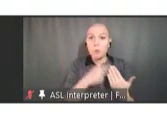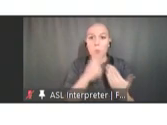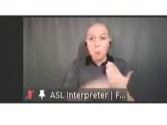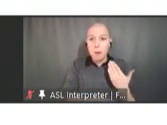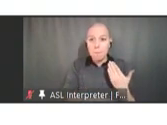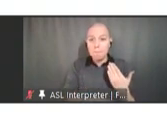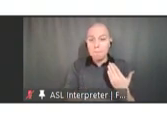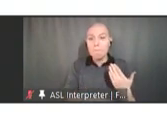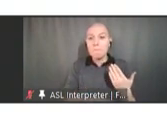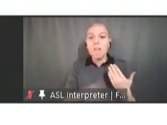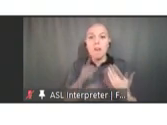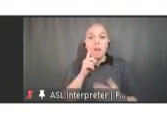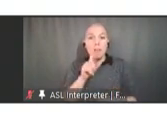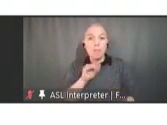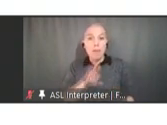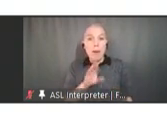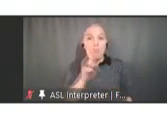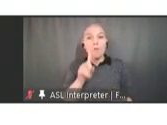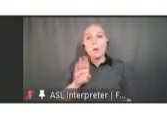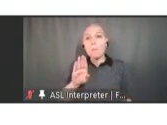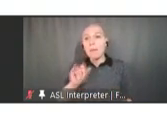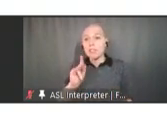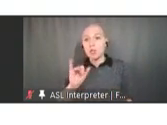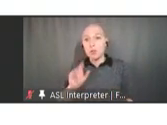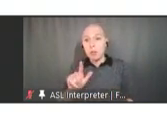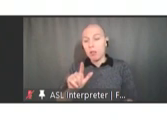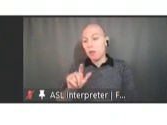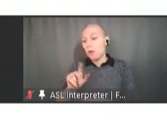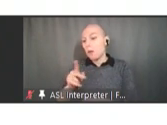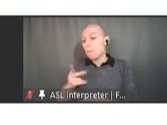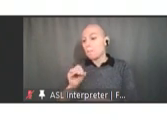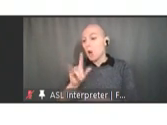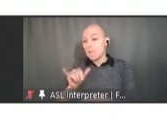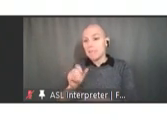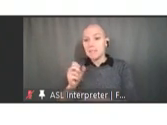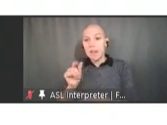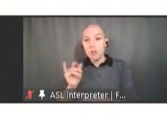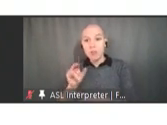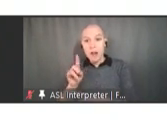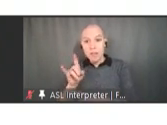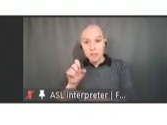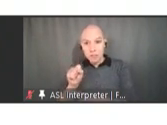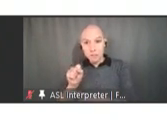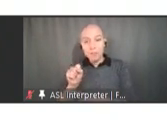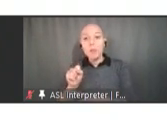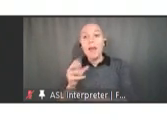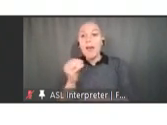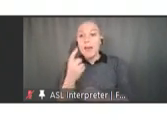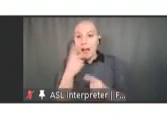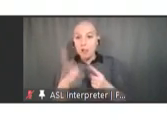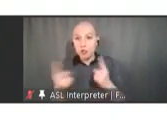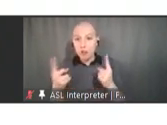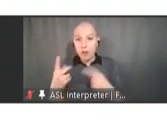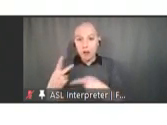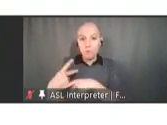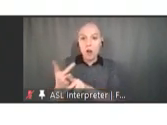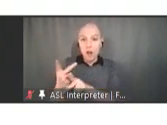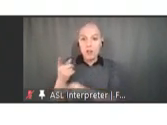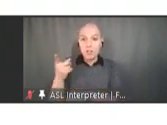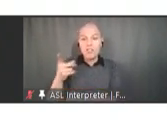Laboratory of Bacterial Polysaccharides, Division of Bacterial, Parasitic, and Allergenic Products at the Center